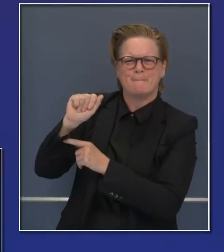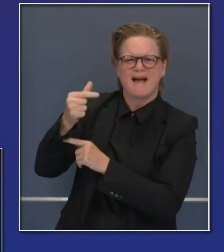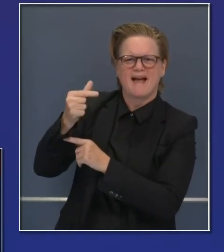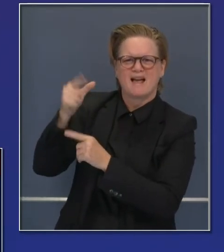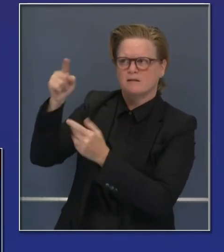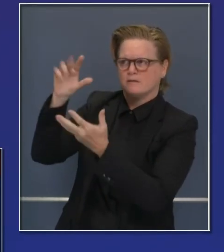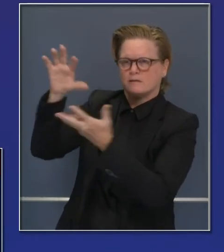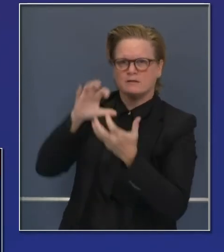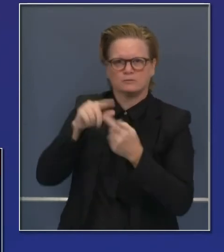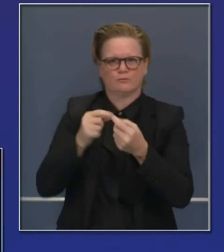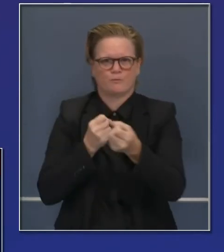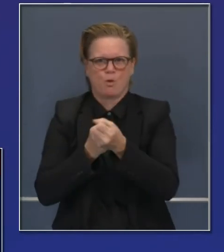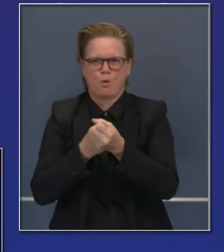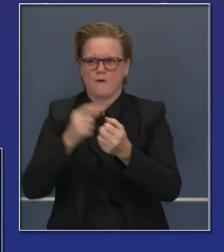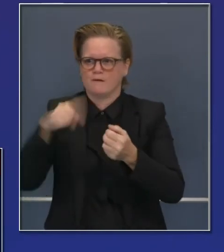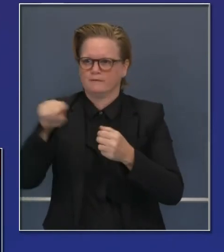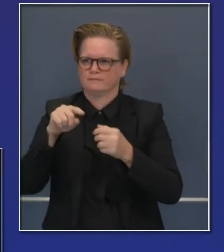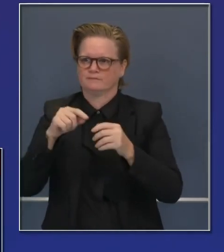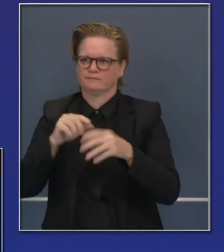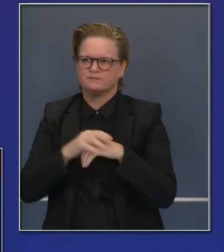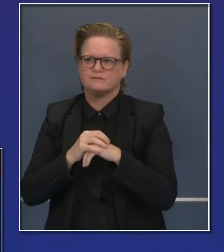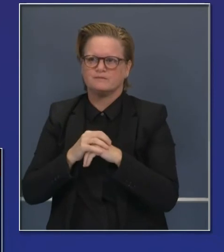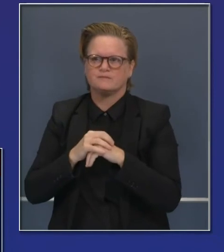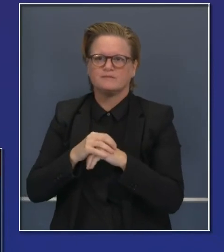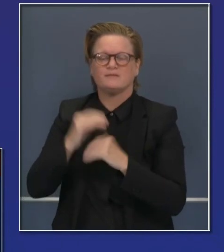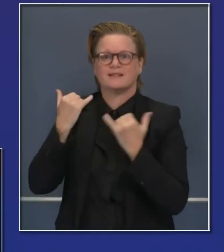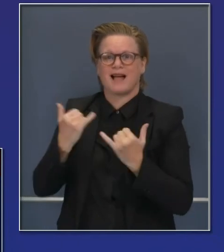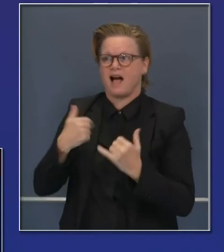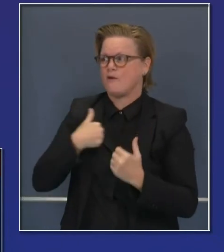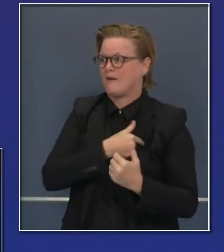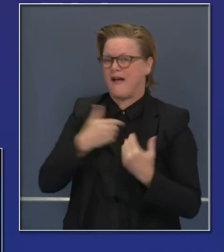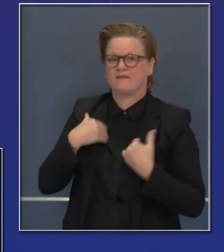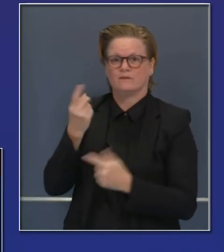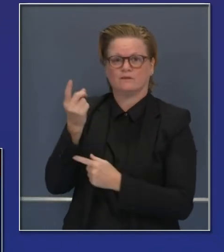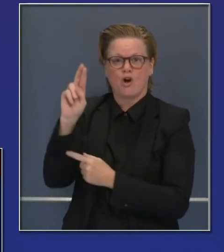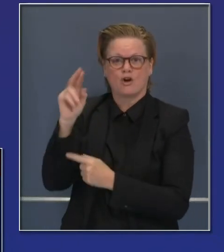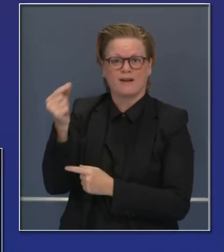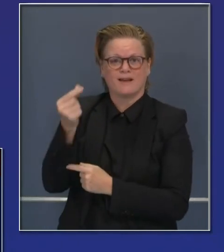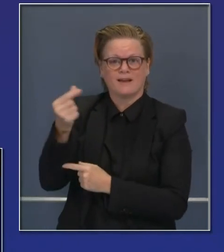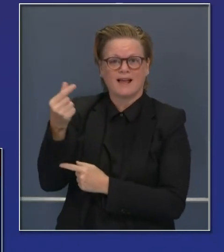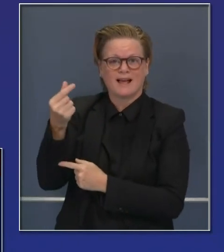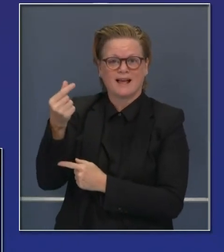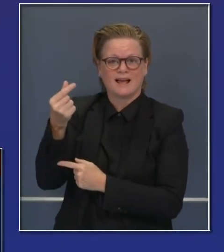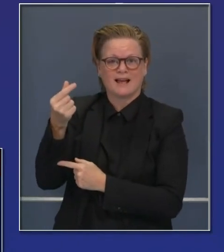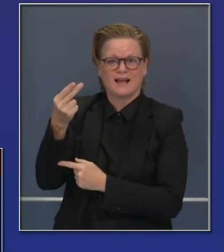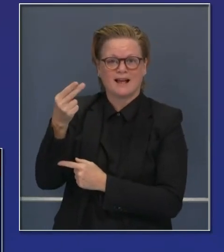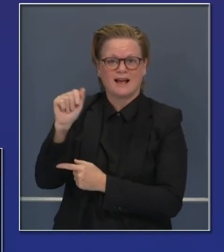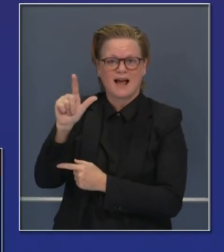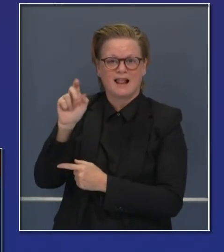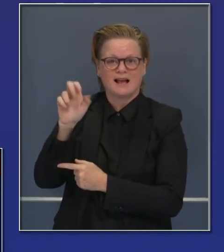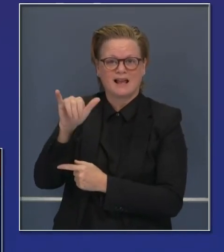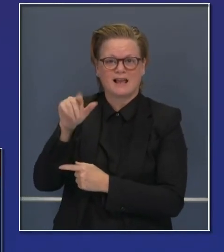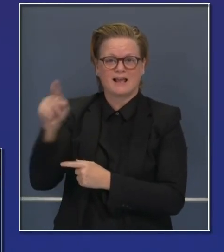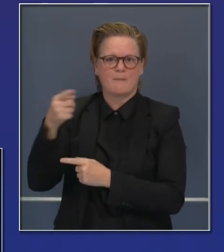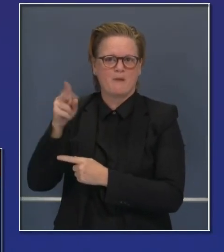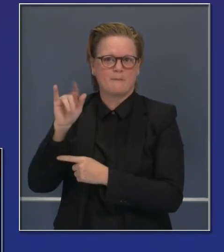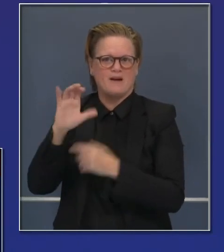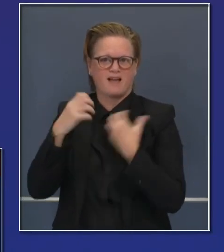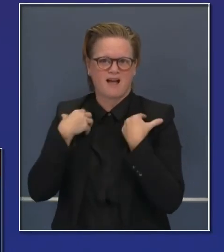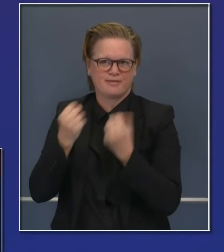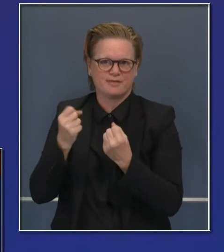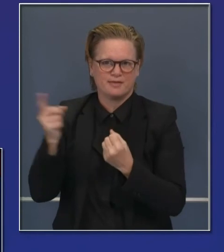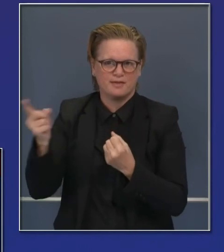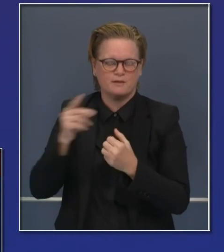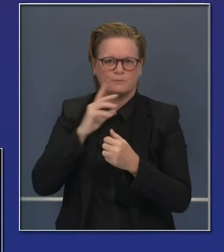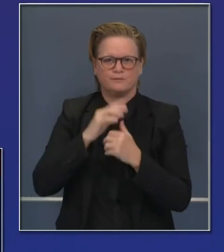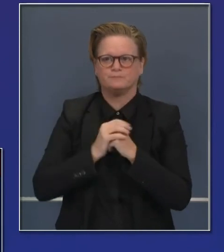General is with us as well on the behavioral health issues. And some of the other stresses that people are under, and